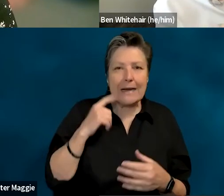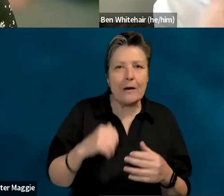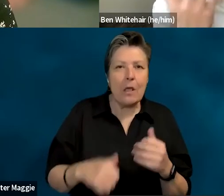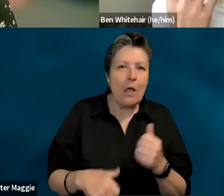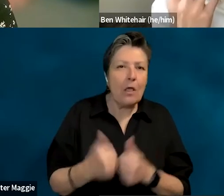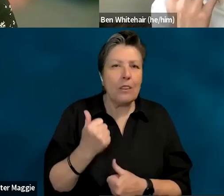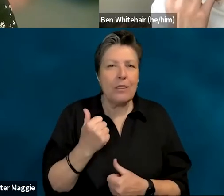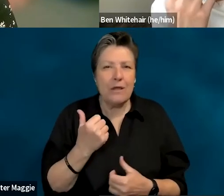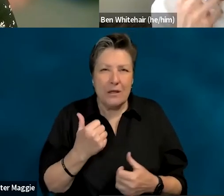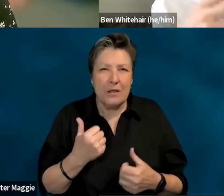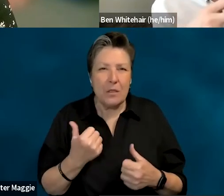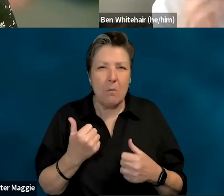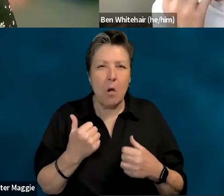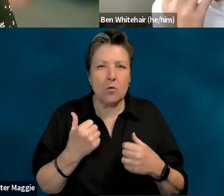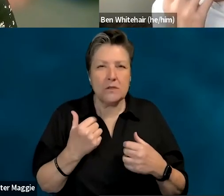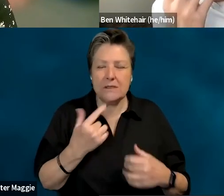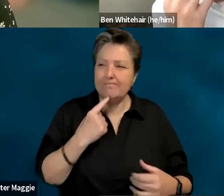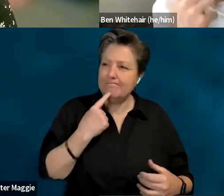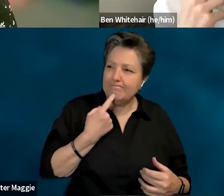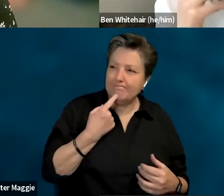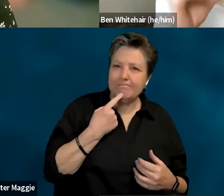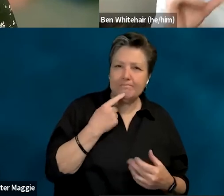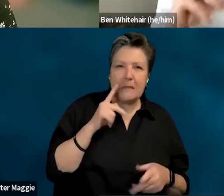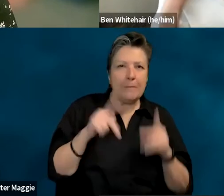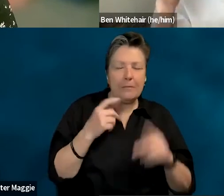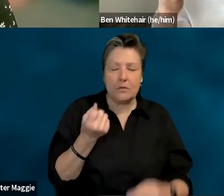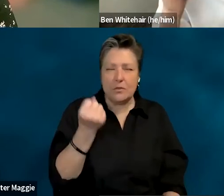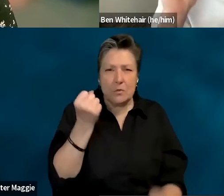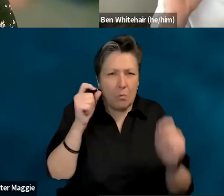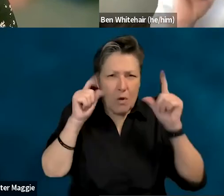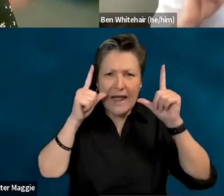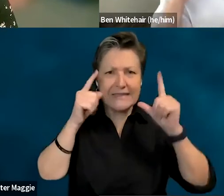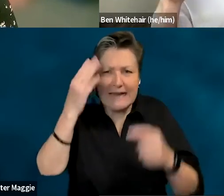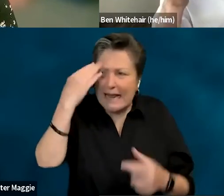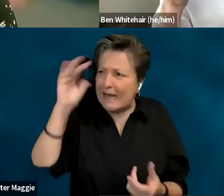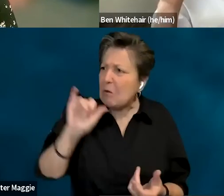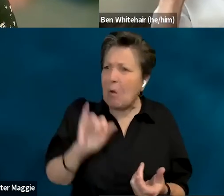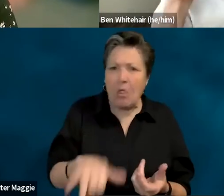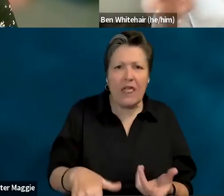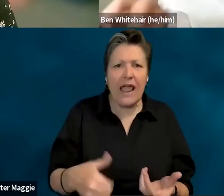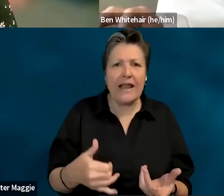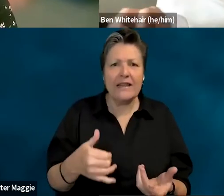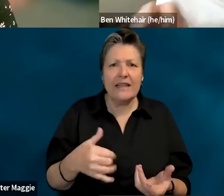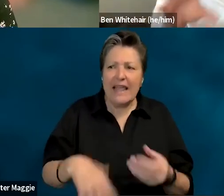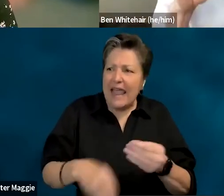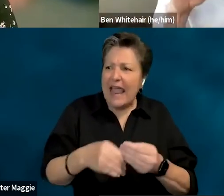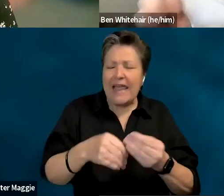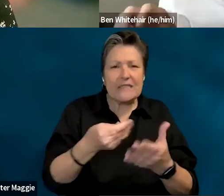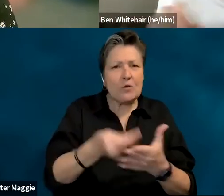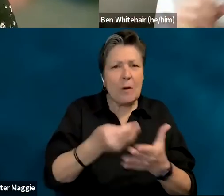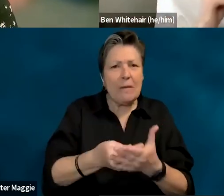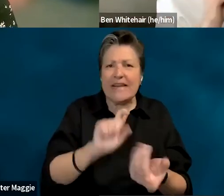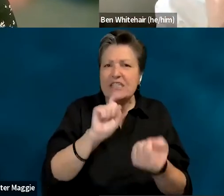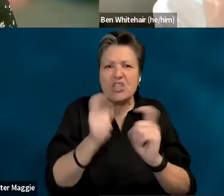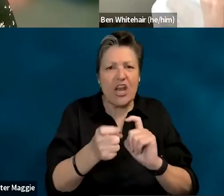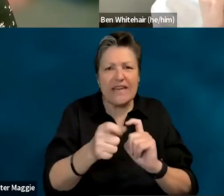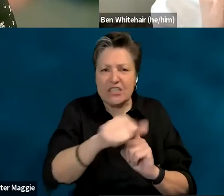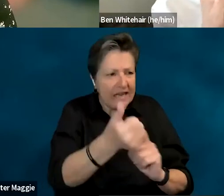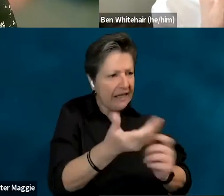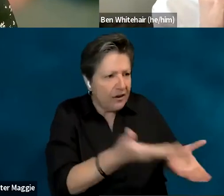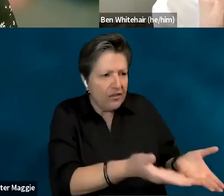when people are surprised by something that maybe they weren't aware of. Oh, I didn't know that with this extra money that changed this other thing